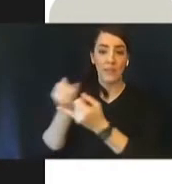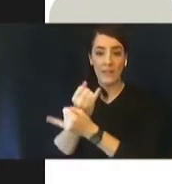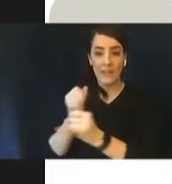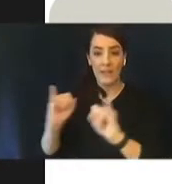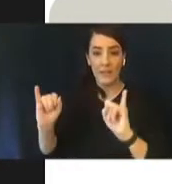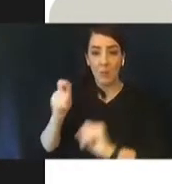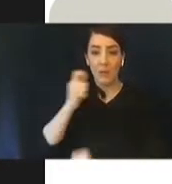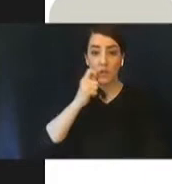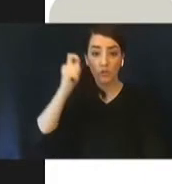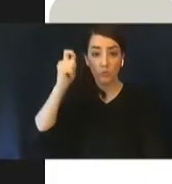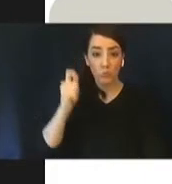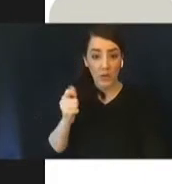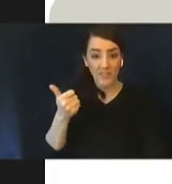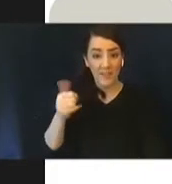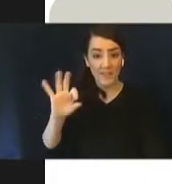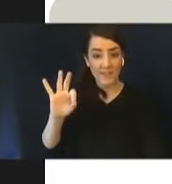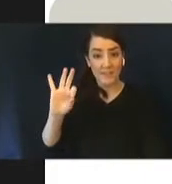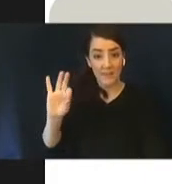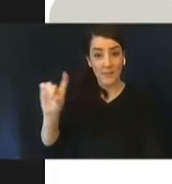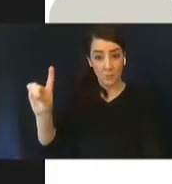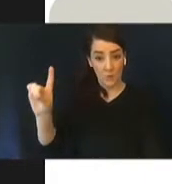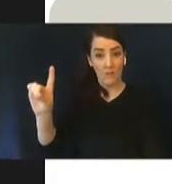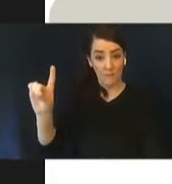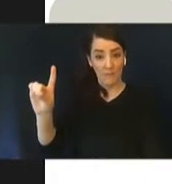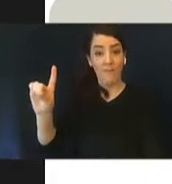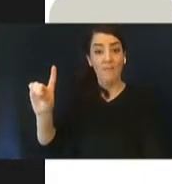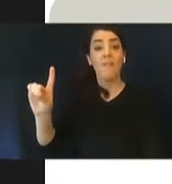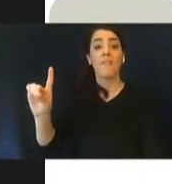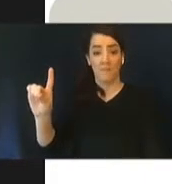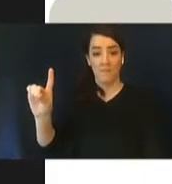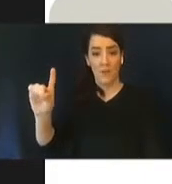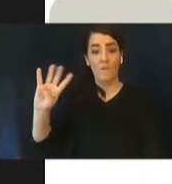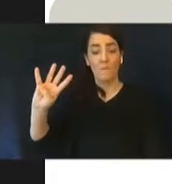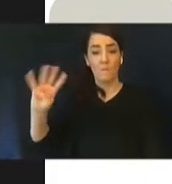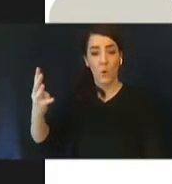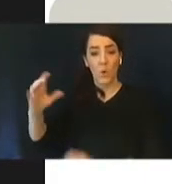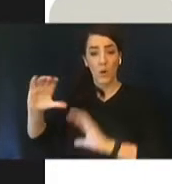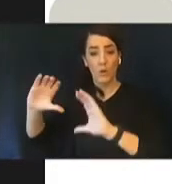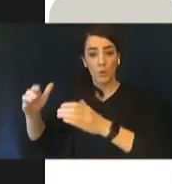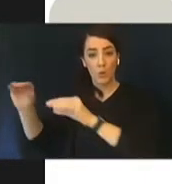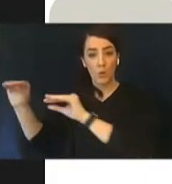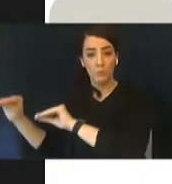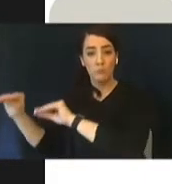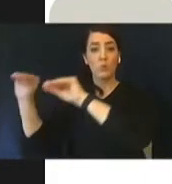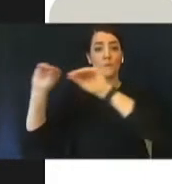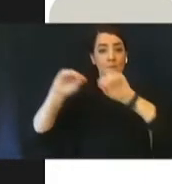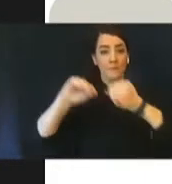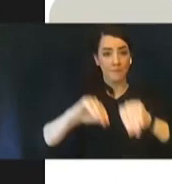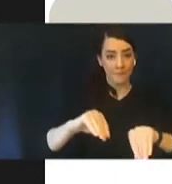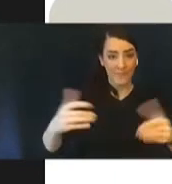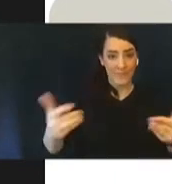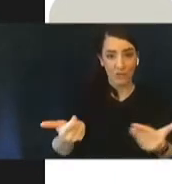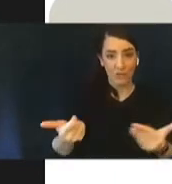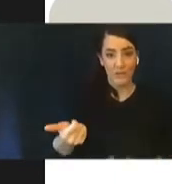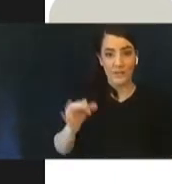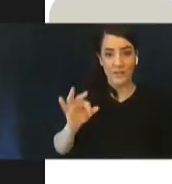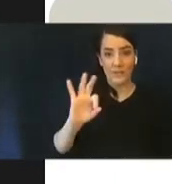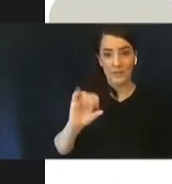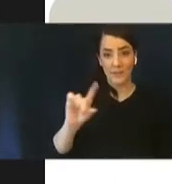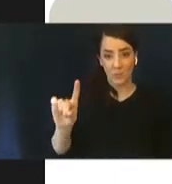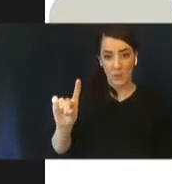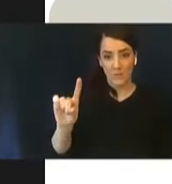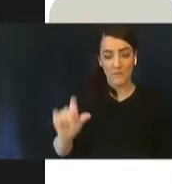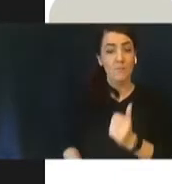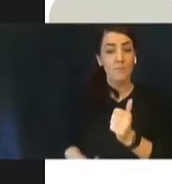wave of immigration came, uh, from Ukraine. I came with this fourth wave. Many of us are professionals who have